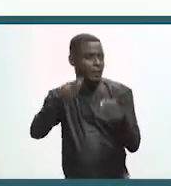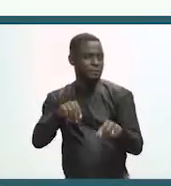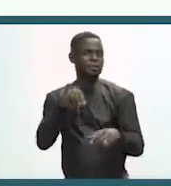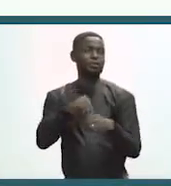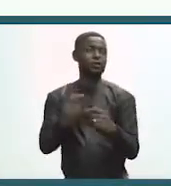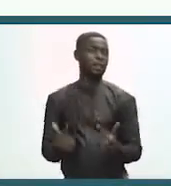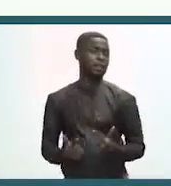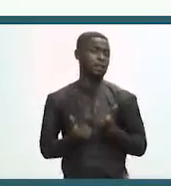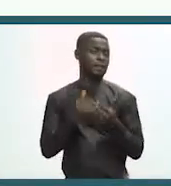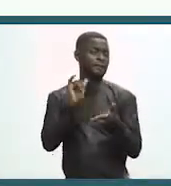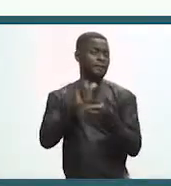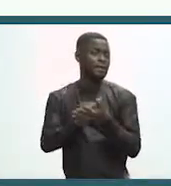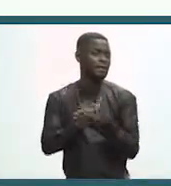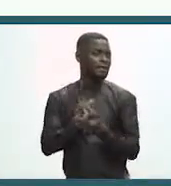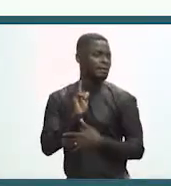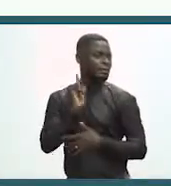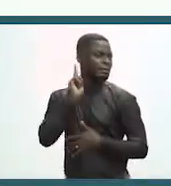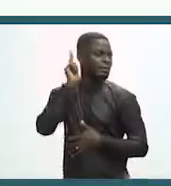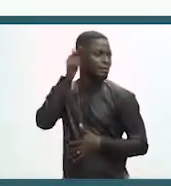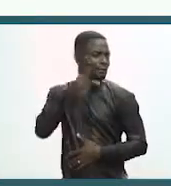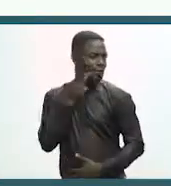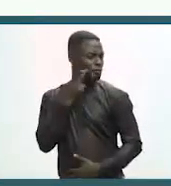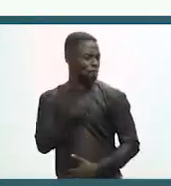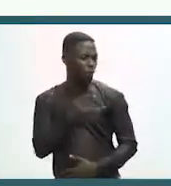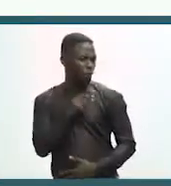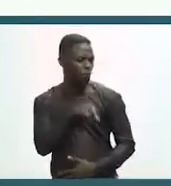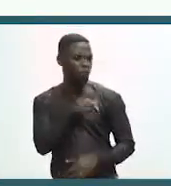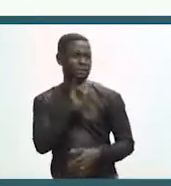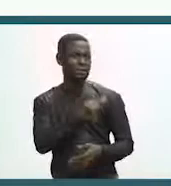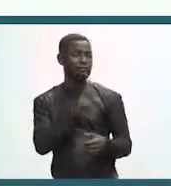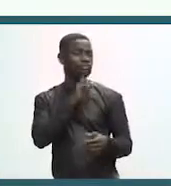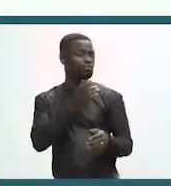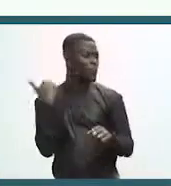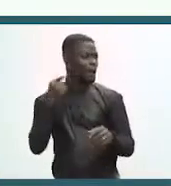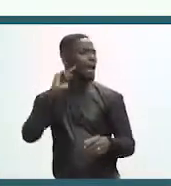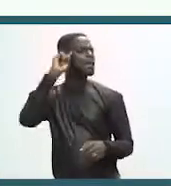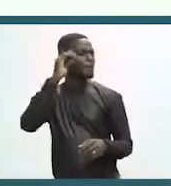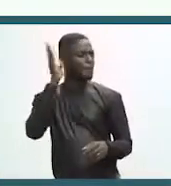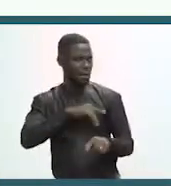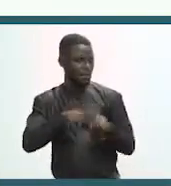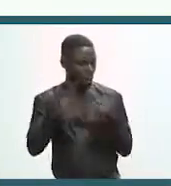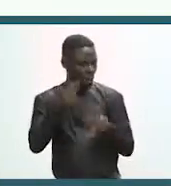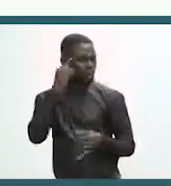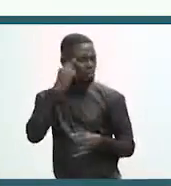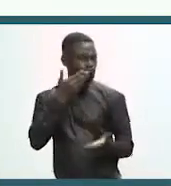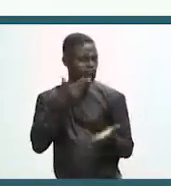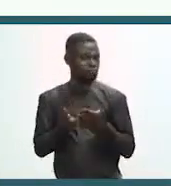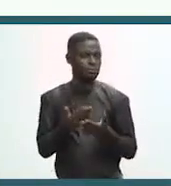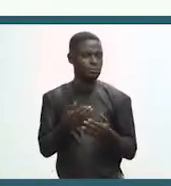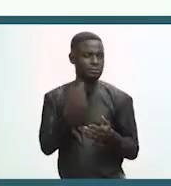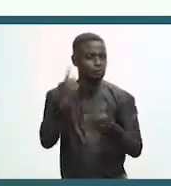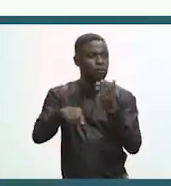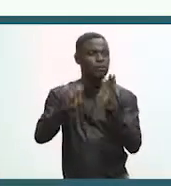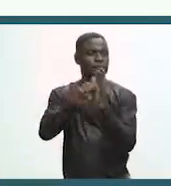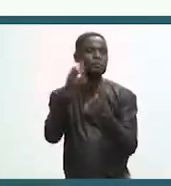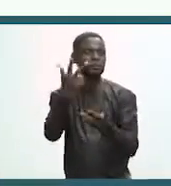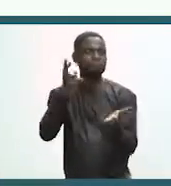life, which you later found out to be blessings in disguise.